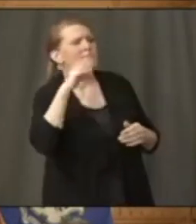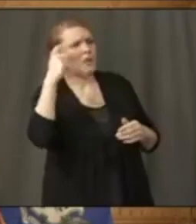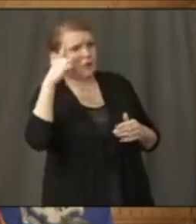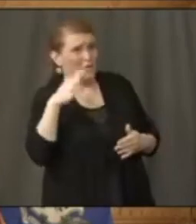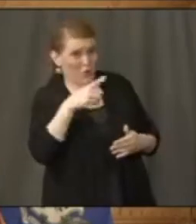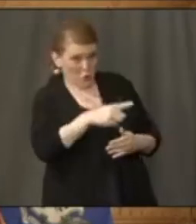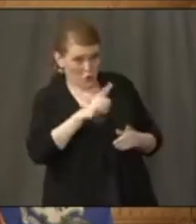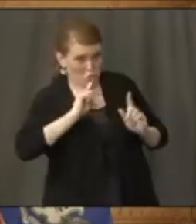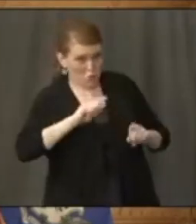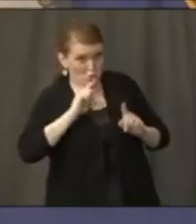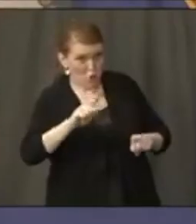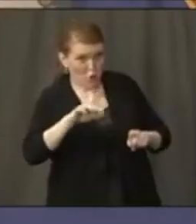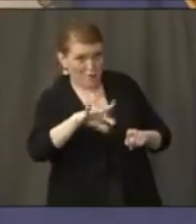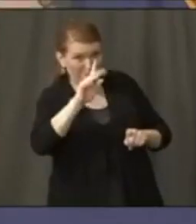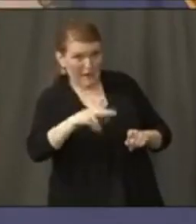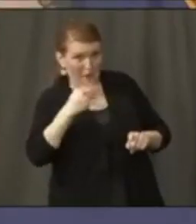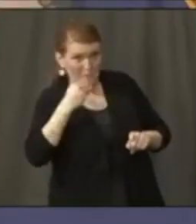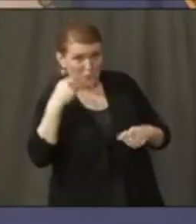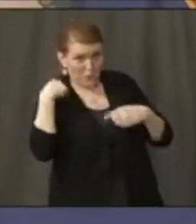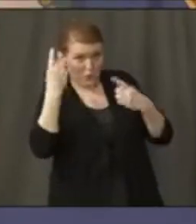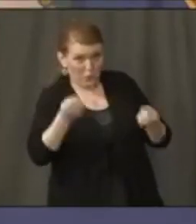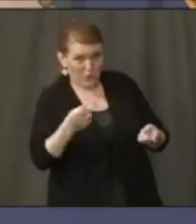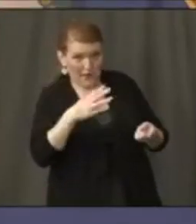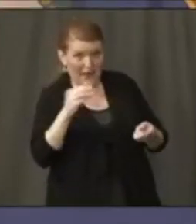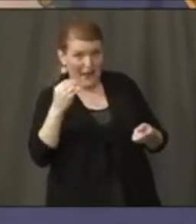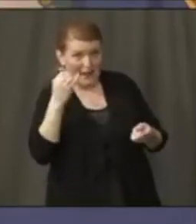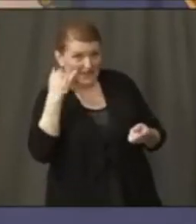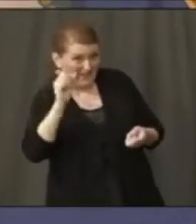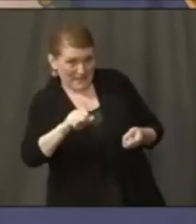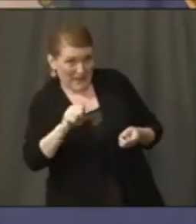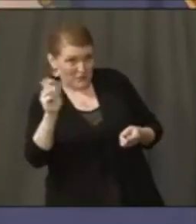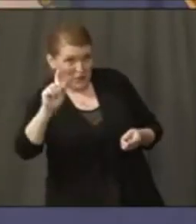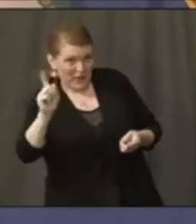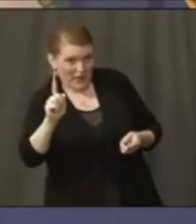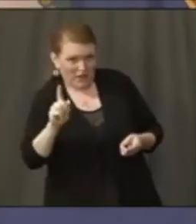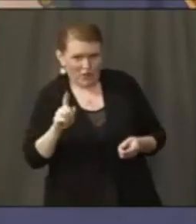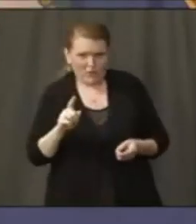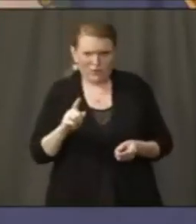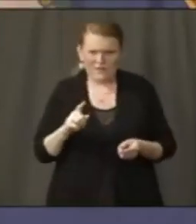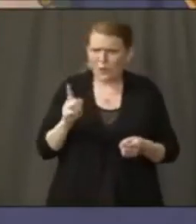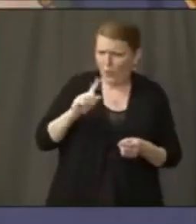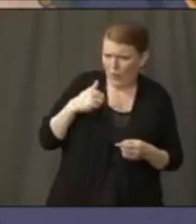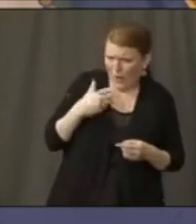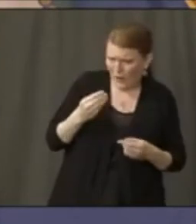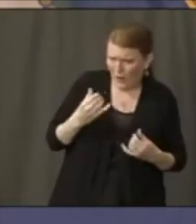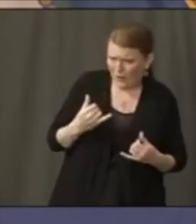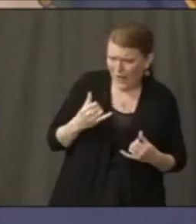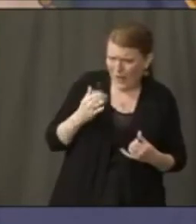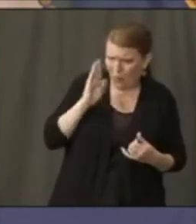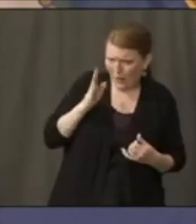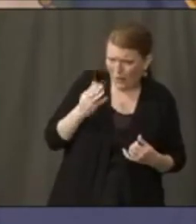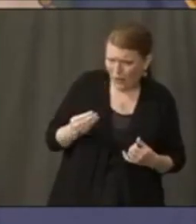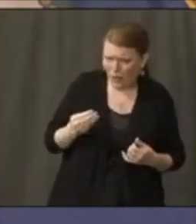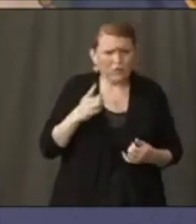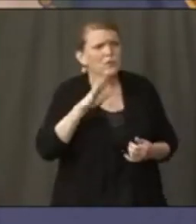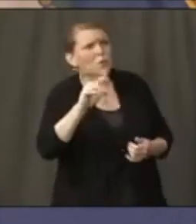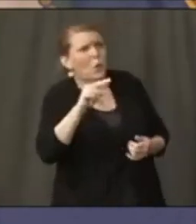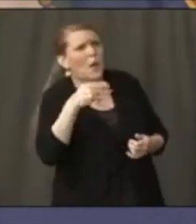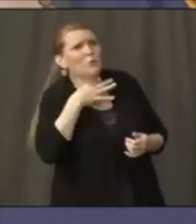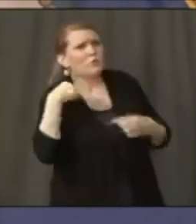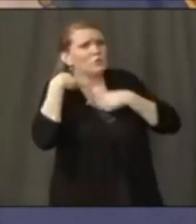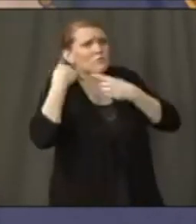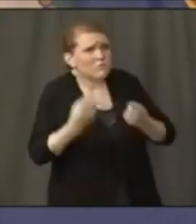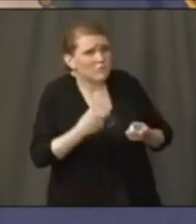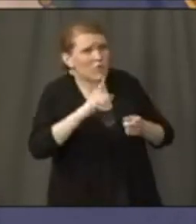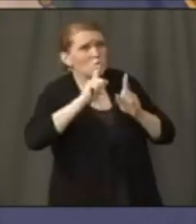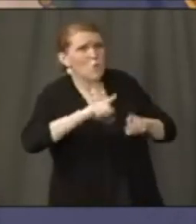takeout? I'm going to go. Have you done takeout? Have you done takeout already? Yeah, I do a little bit less at